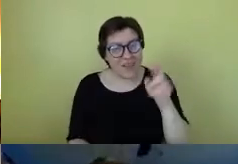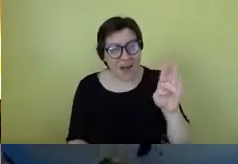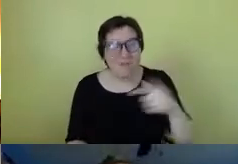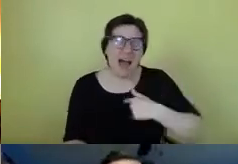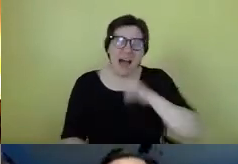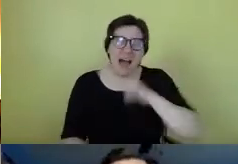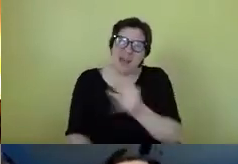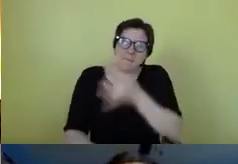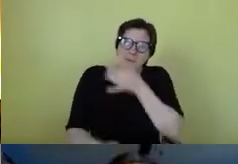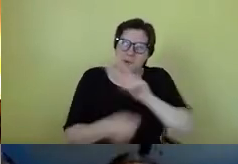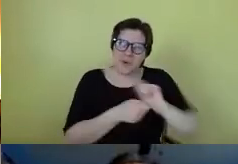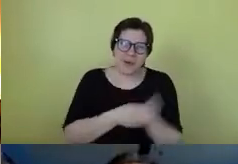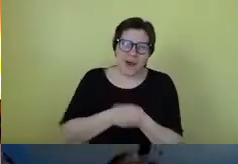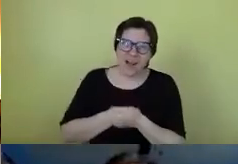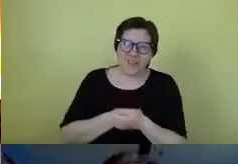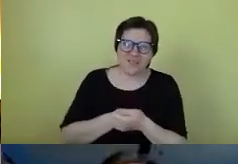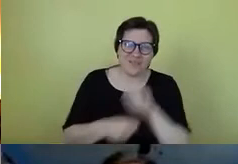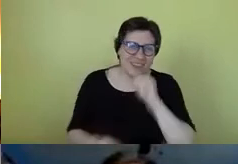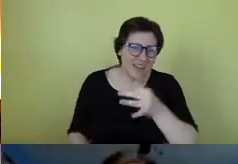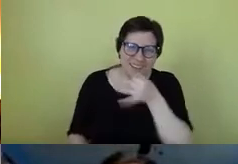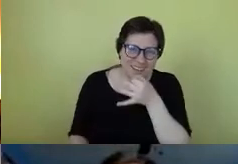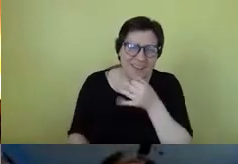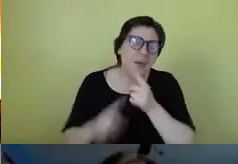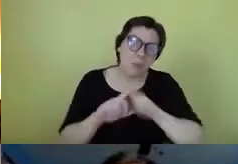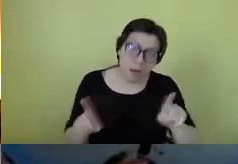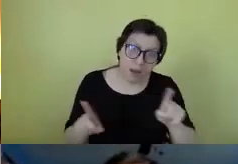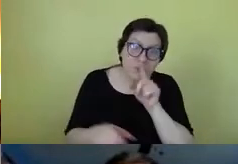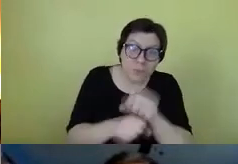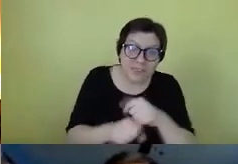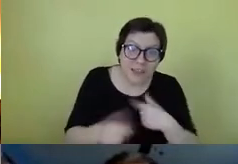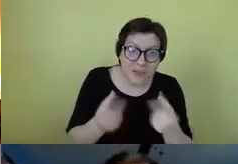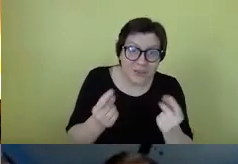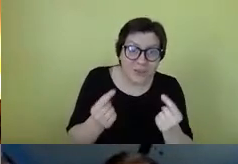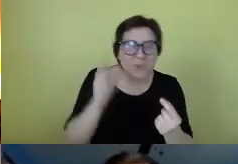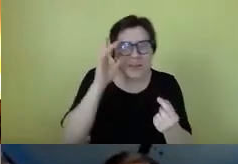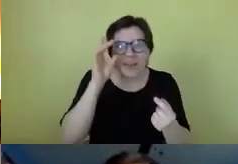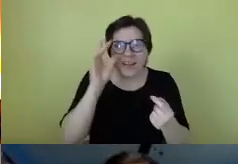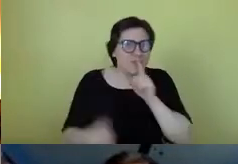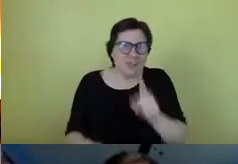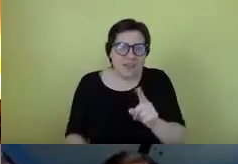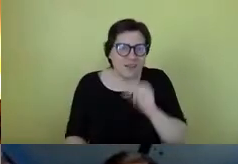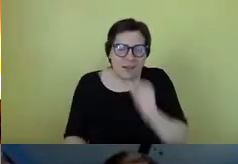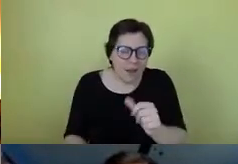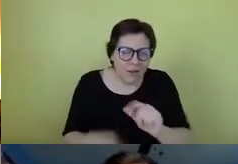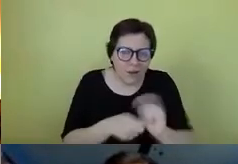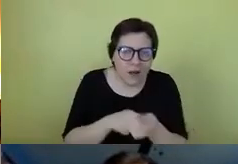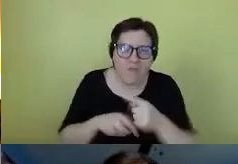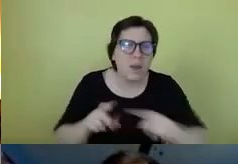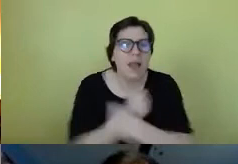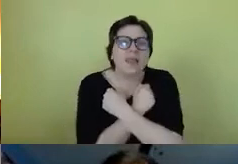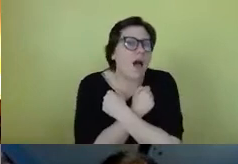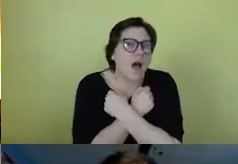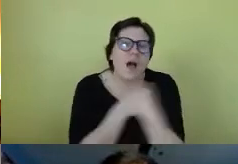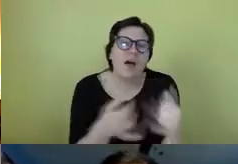golfer. As a matter of fact, what I do would hardly qualify for golf, but I love the game.